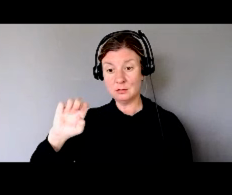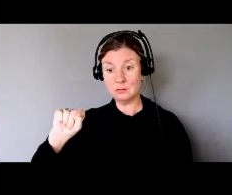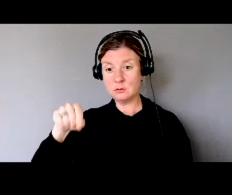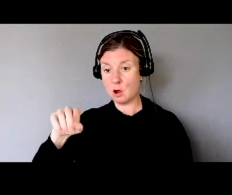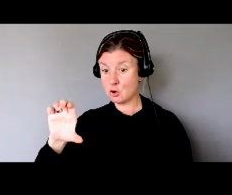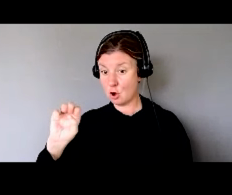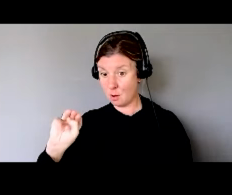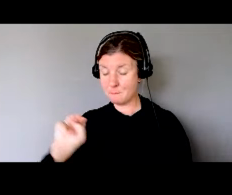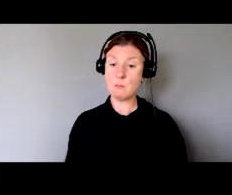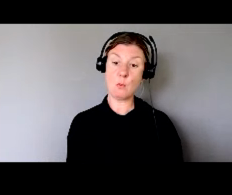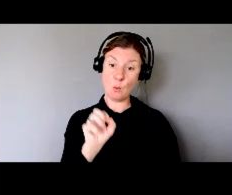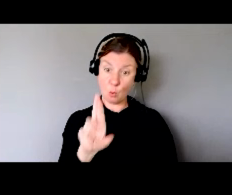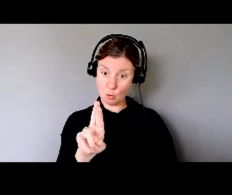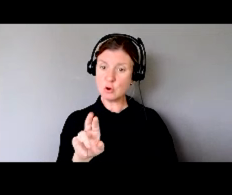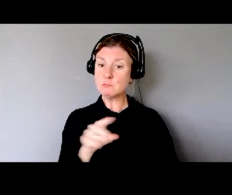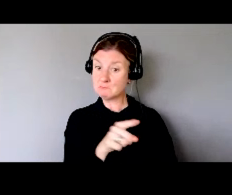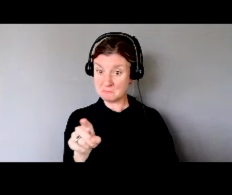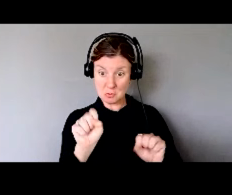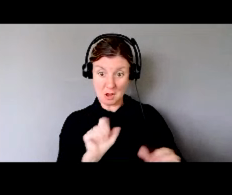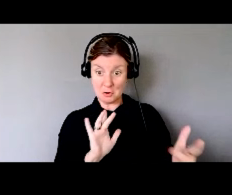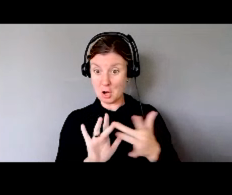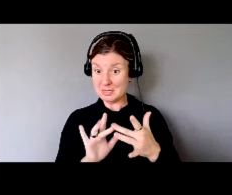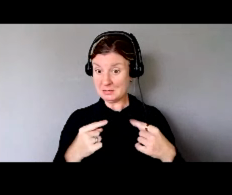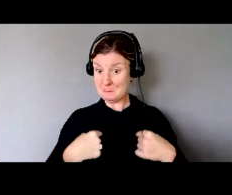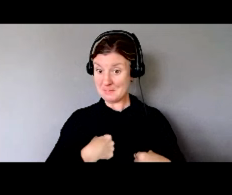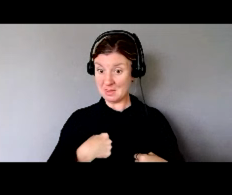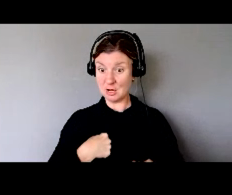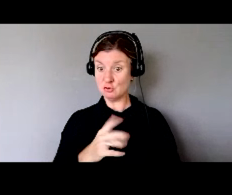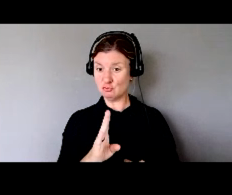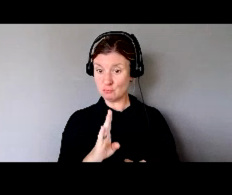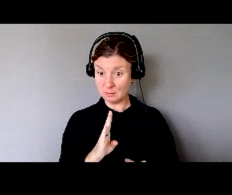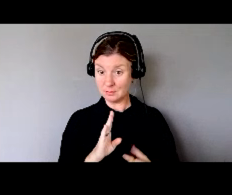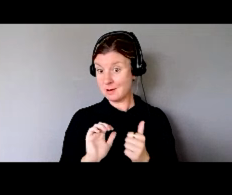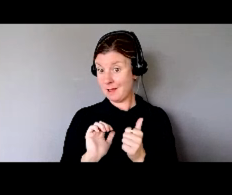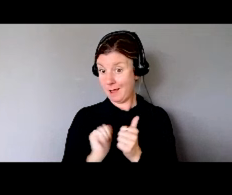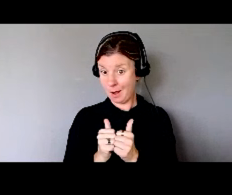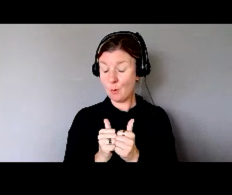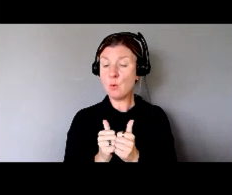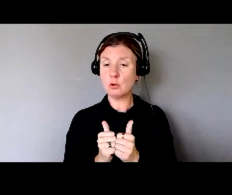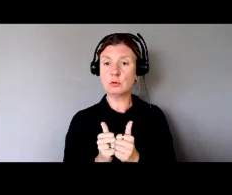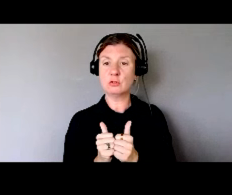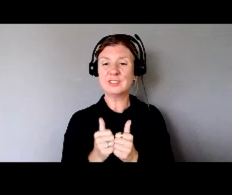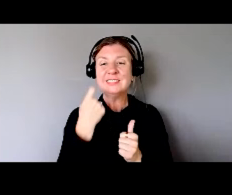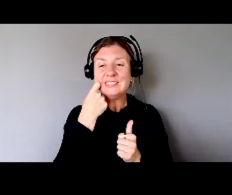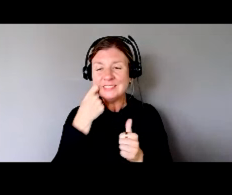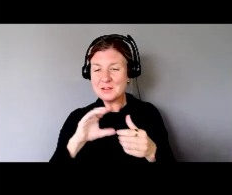Or you can reach out to me directly using the email and phone number at the beginning of this